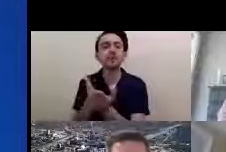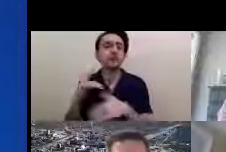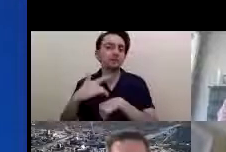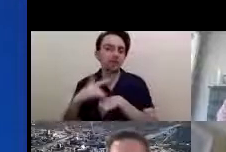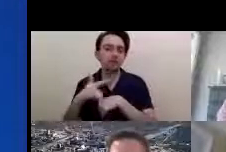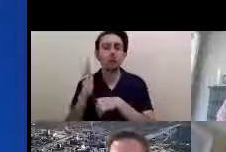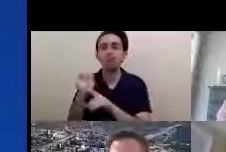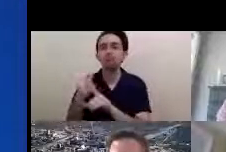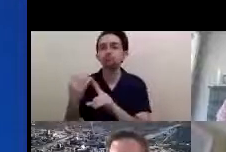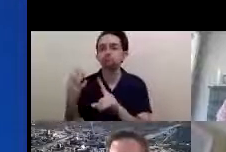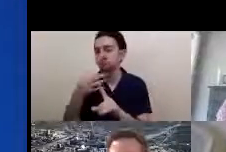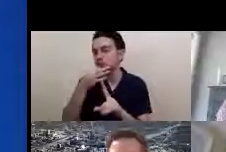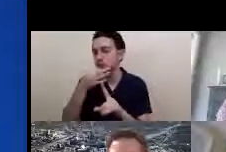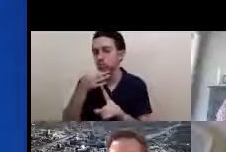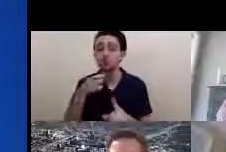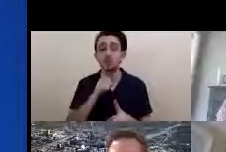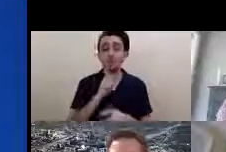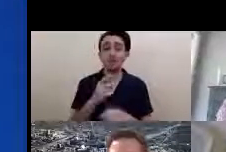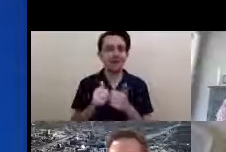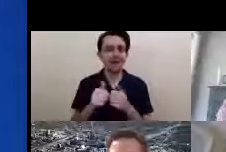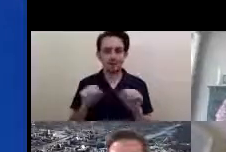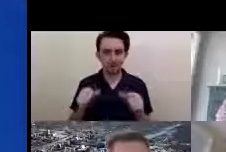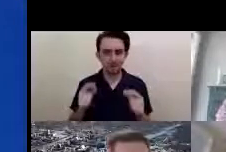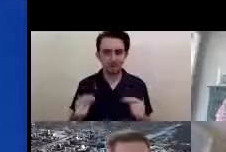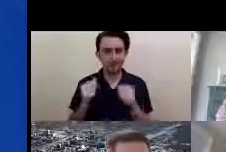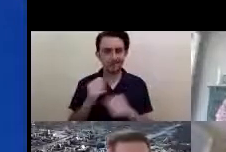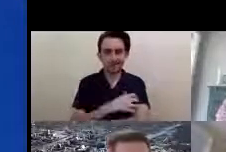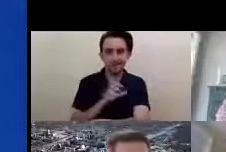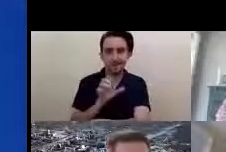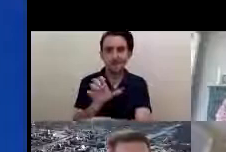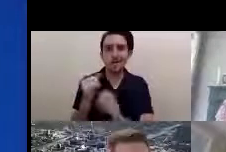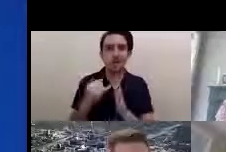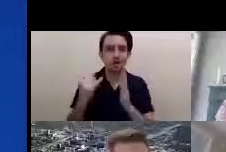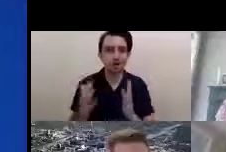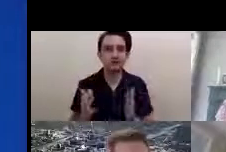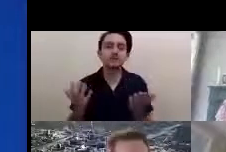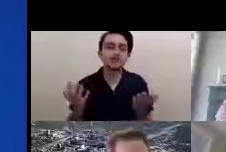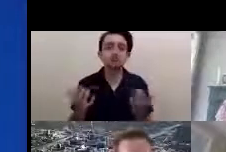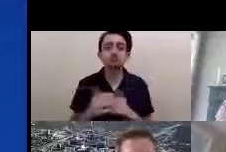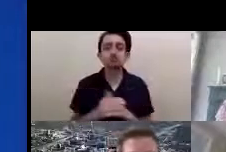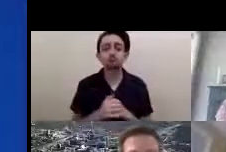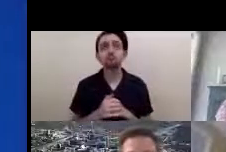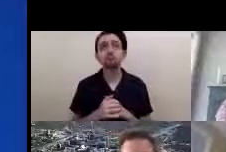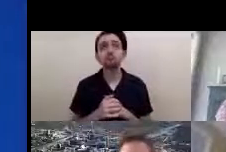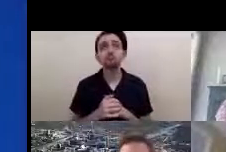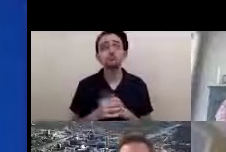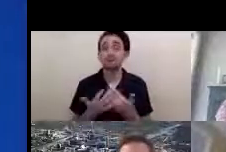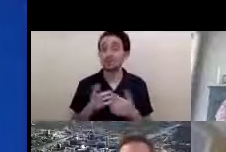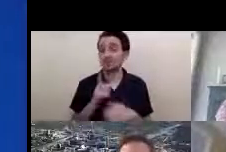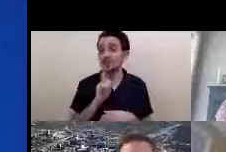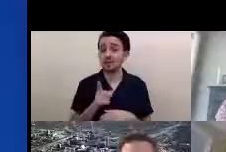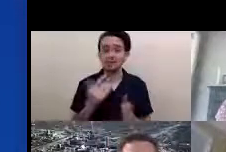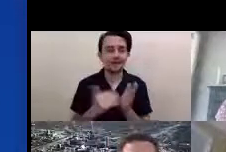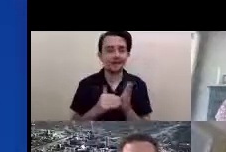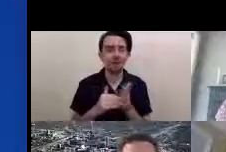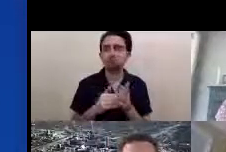empower artists, right? And really, I won't belabor that other than to say what's next is that, it's all types of art and there's no limits.